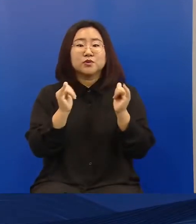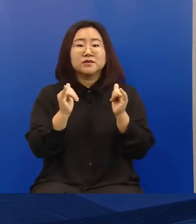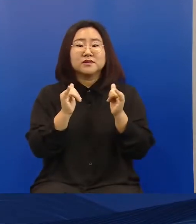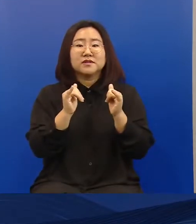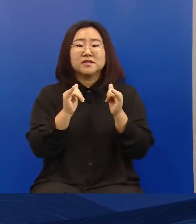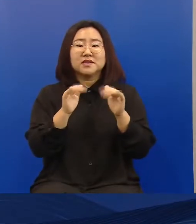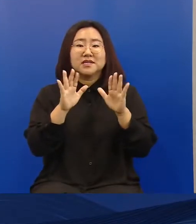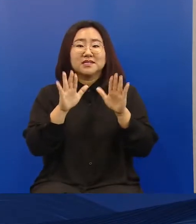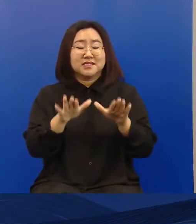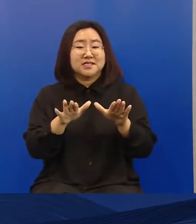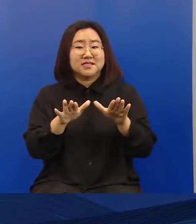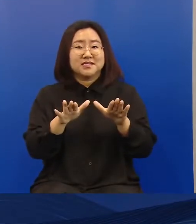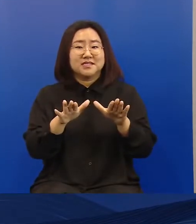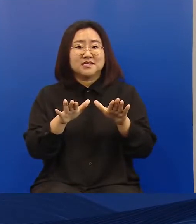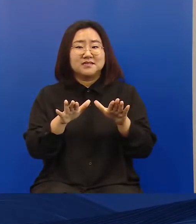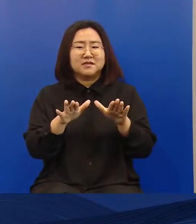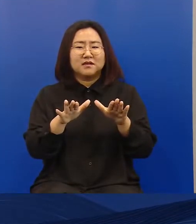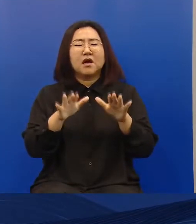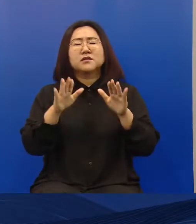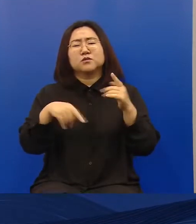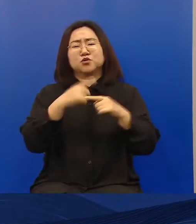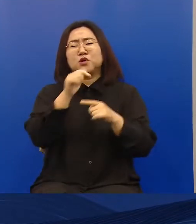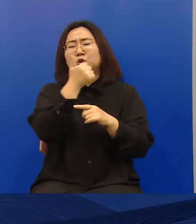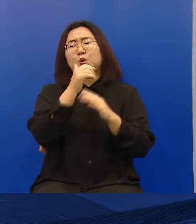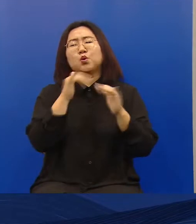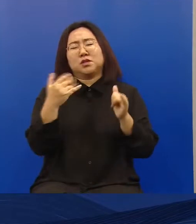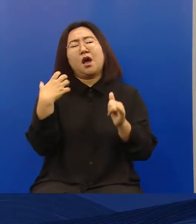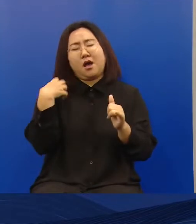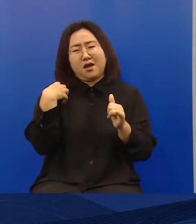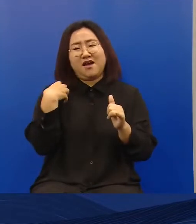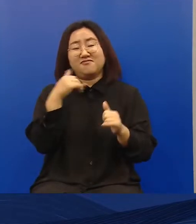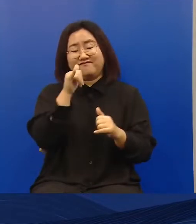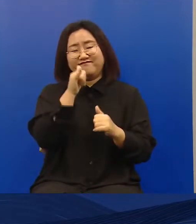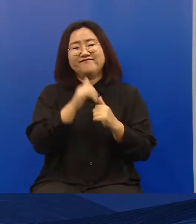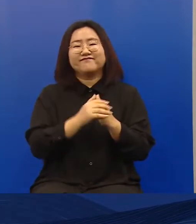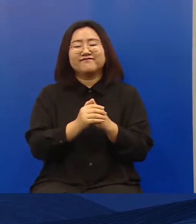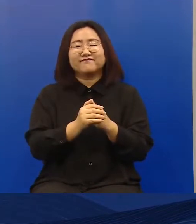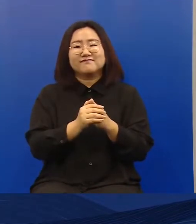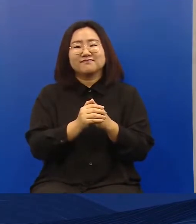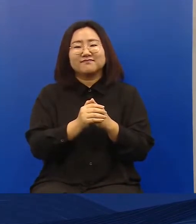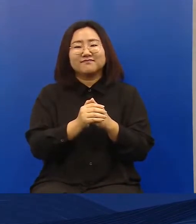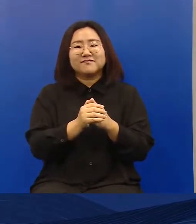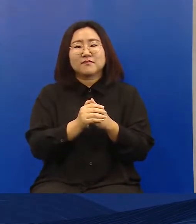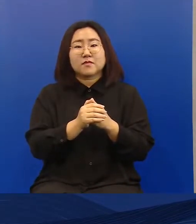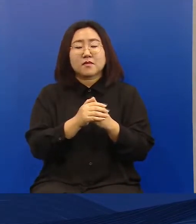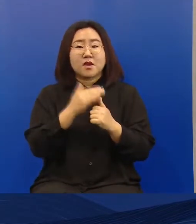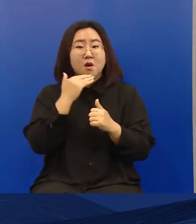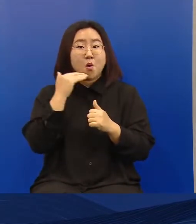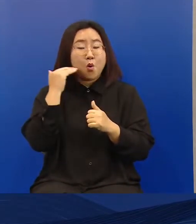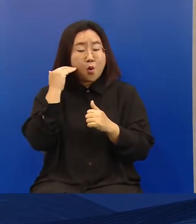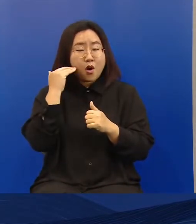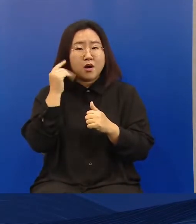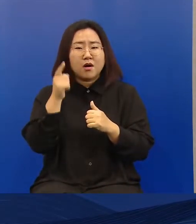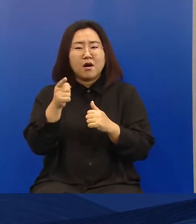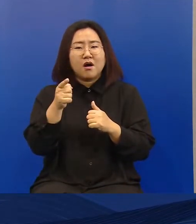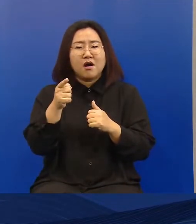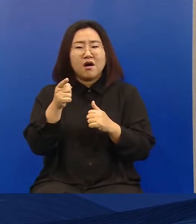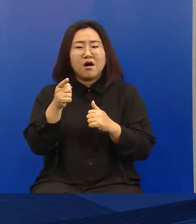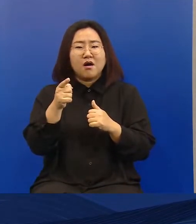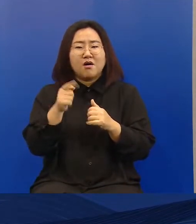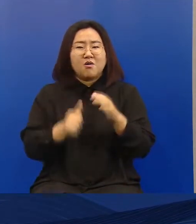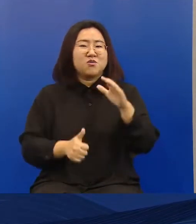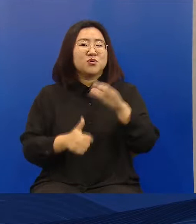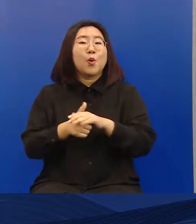Our third panelist is actually a sign language interpreter from the field